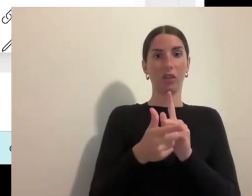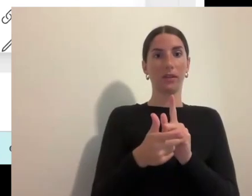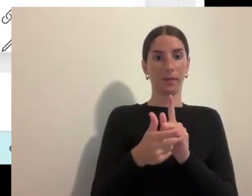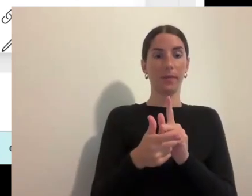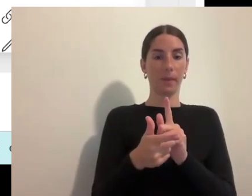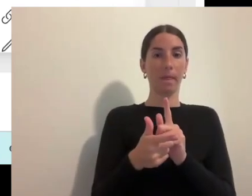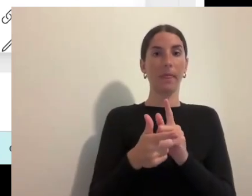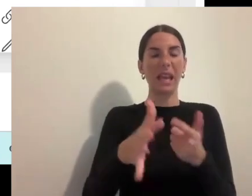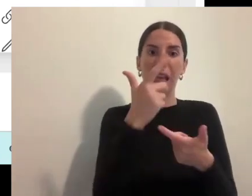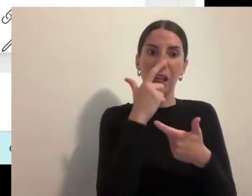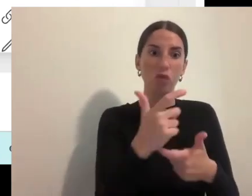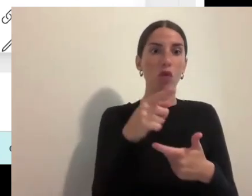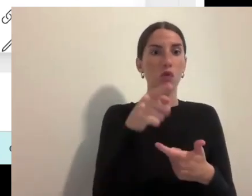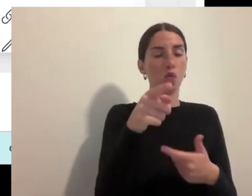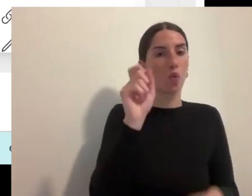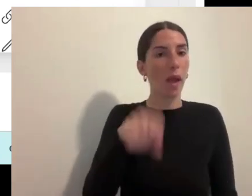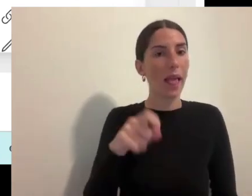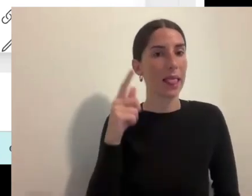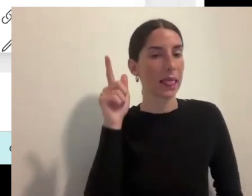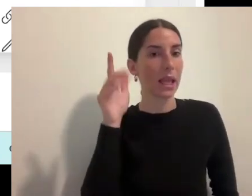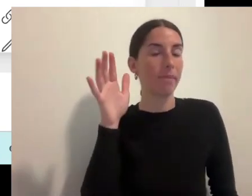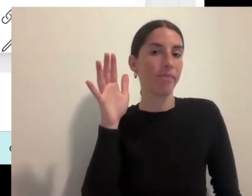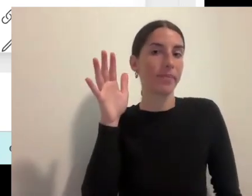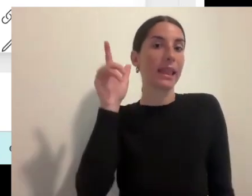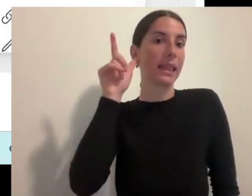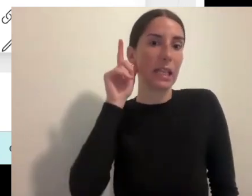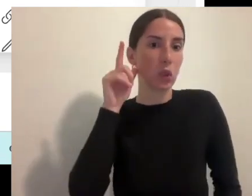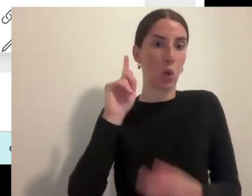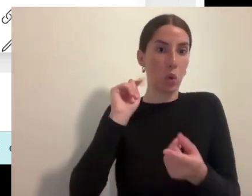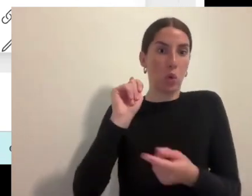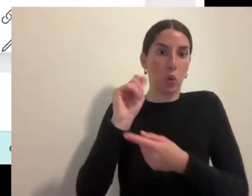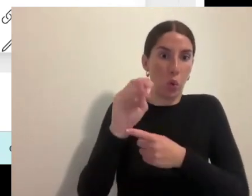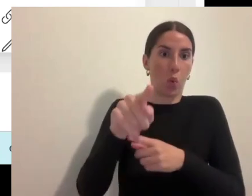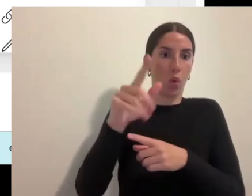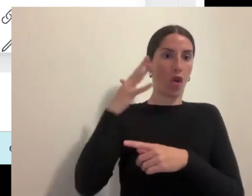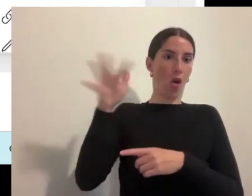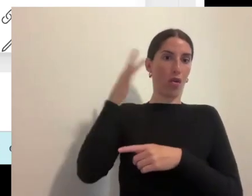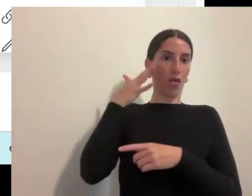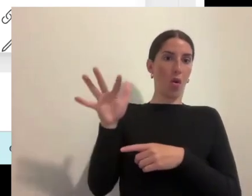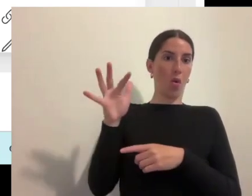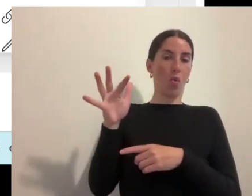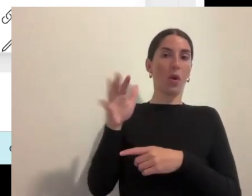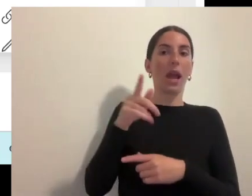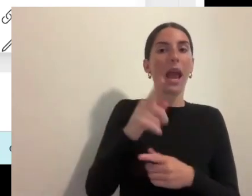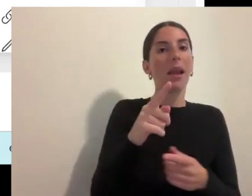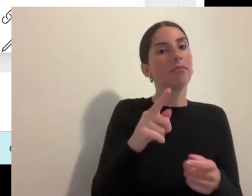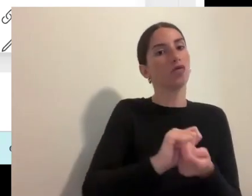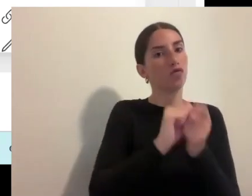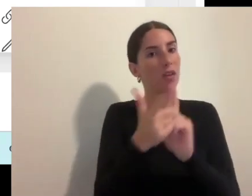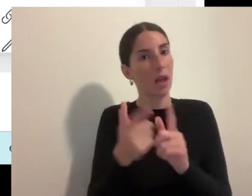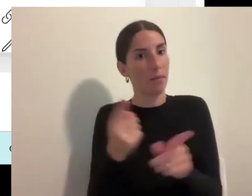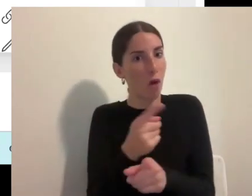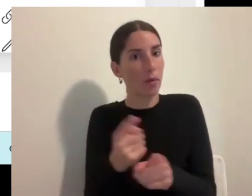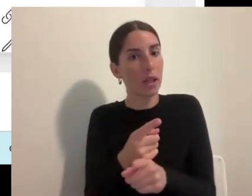what's interesting is you can listen to that, to the audio and check that it was properly transcribed. But not only all of